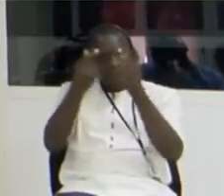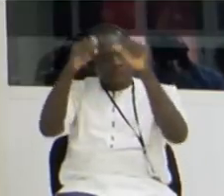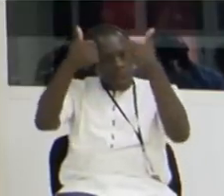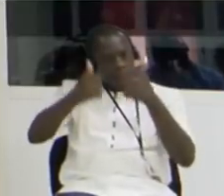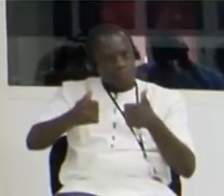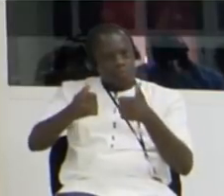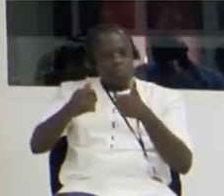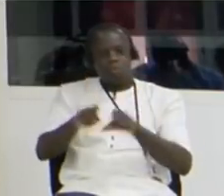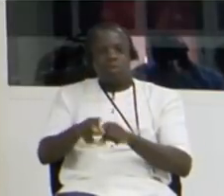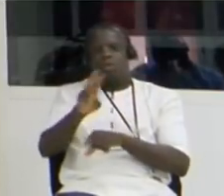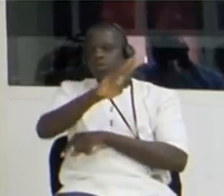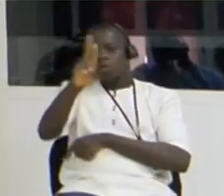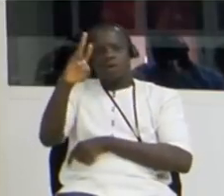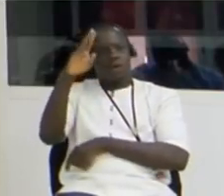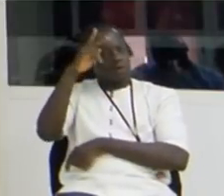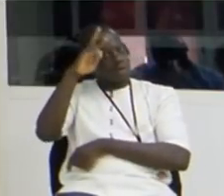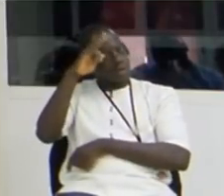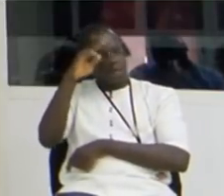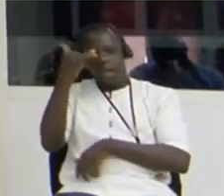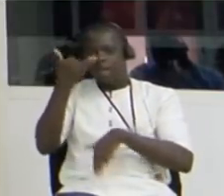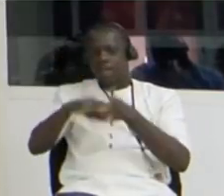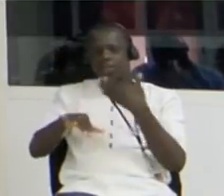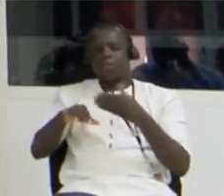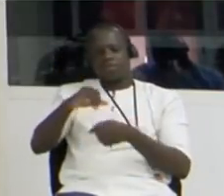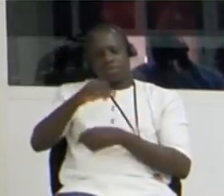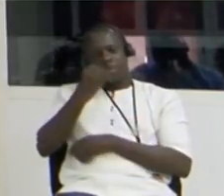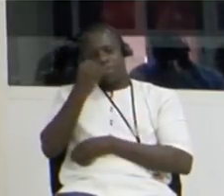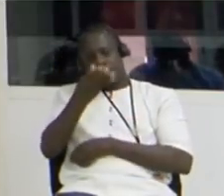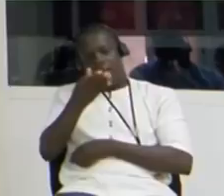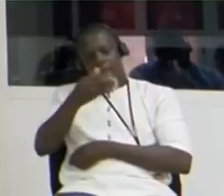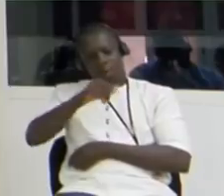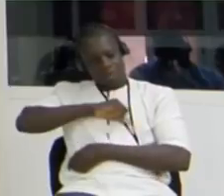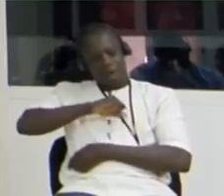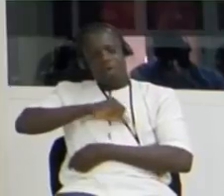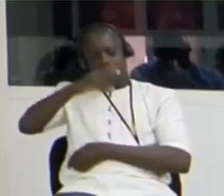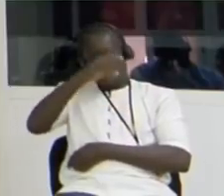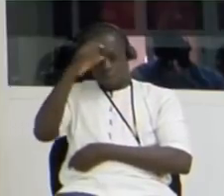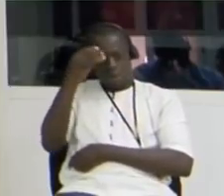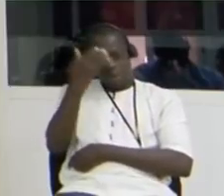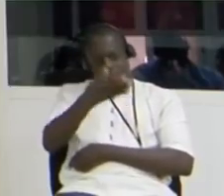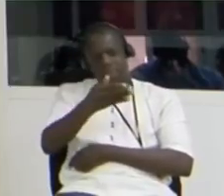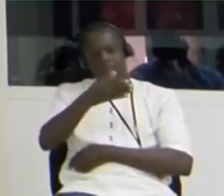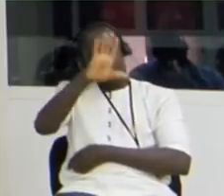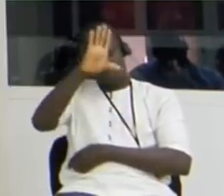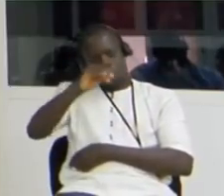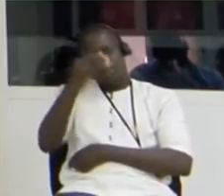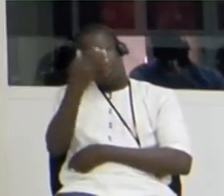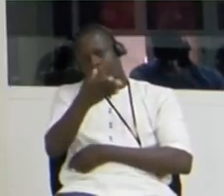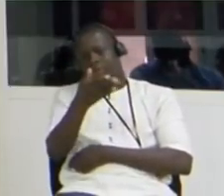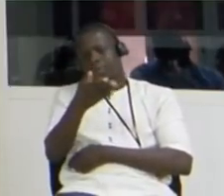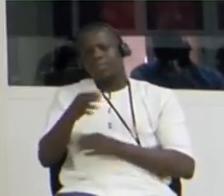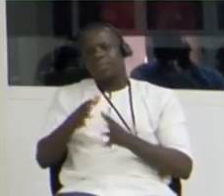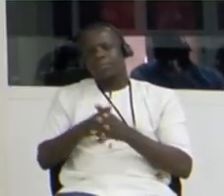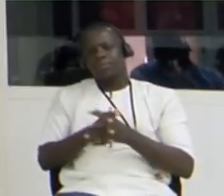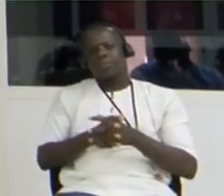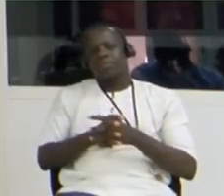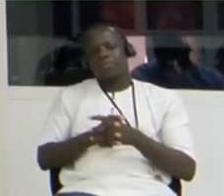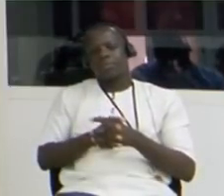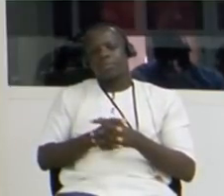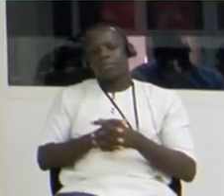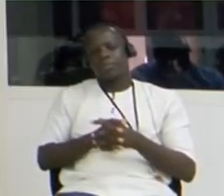not suspicious. As I said, that's my work, that's what I do. And as a concerned, because I went